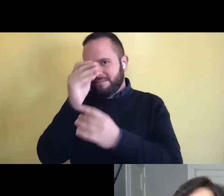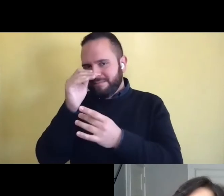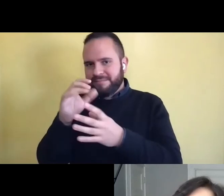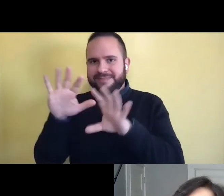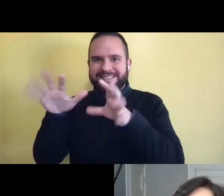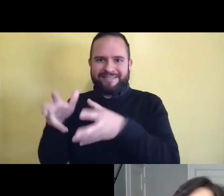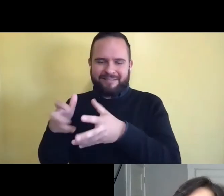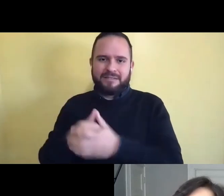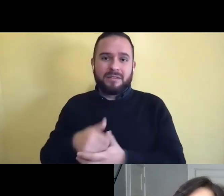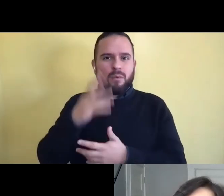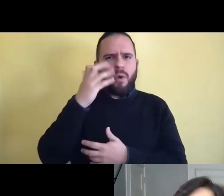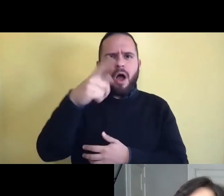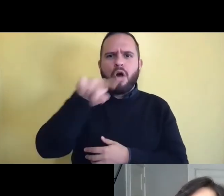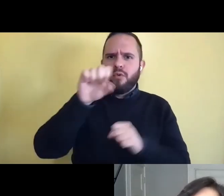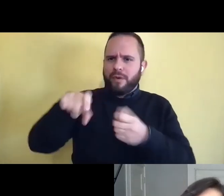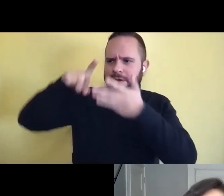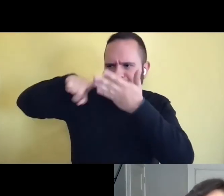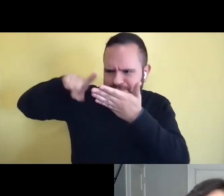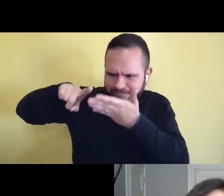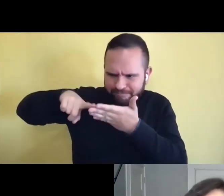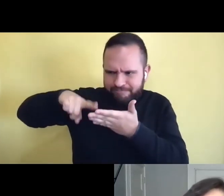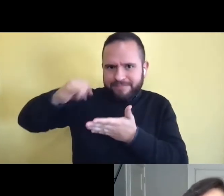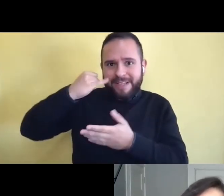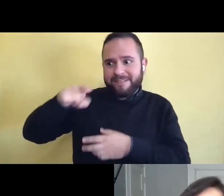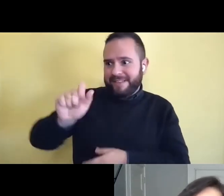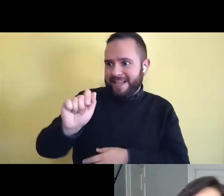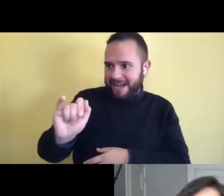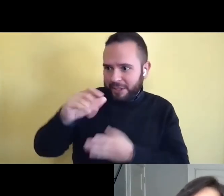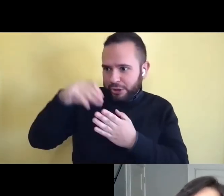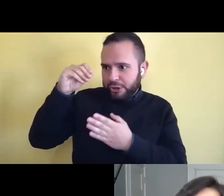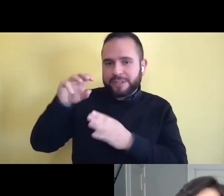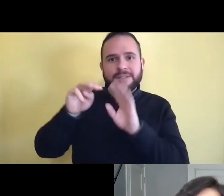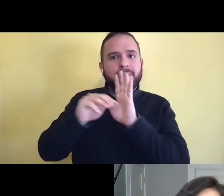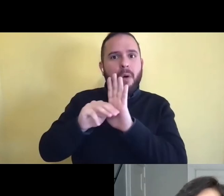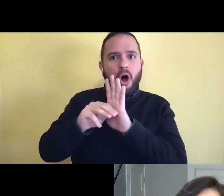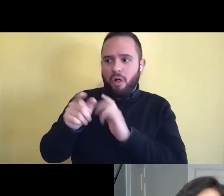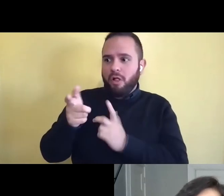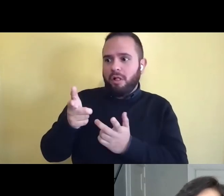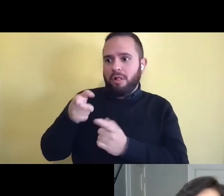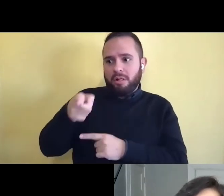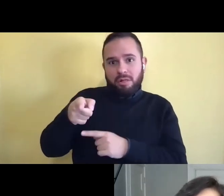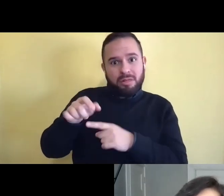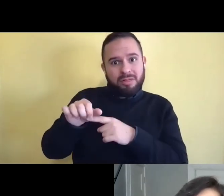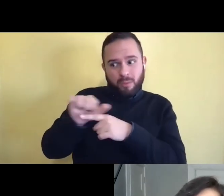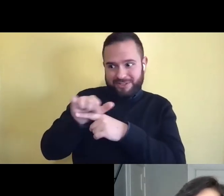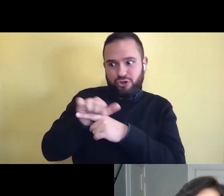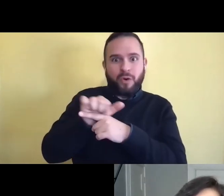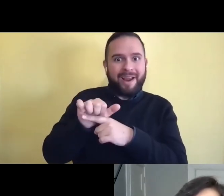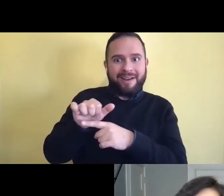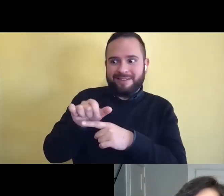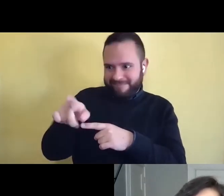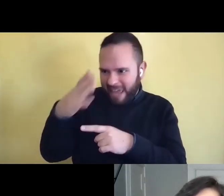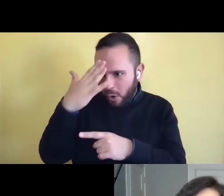if the AI model the machine learning model was trained on an inclusive data set.